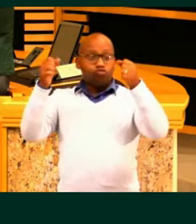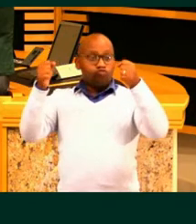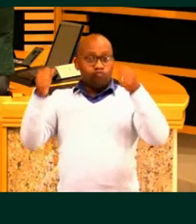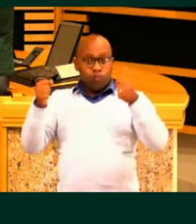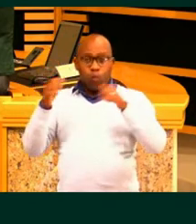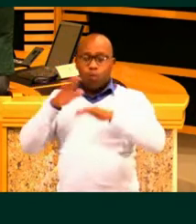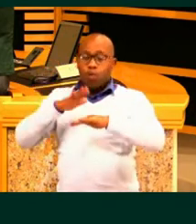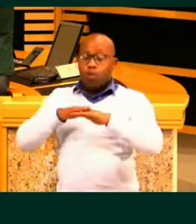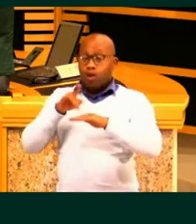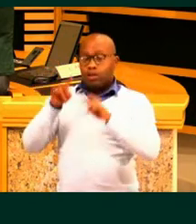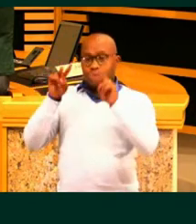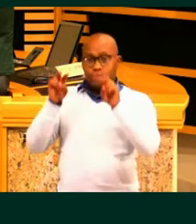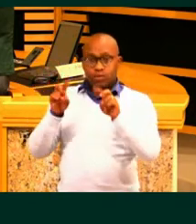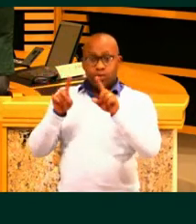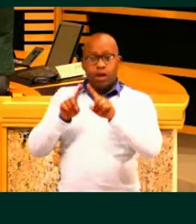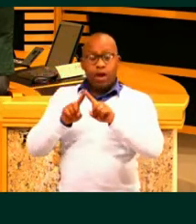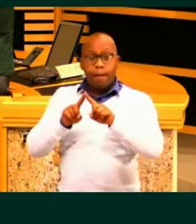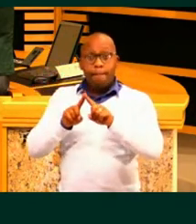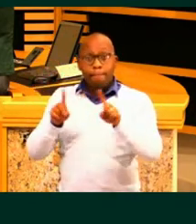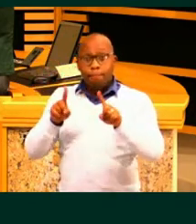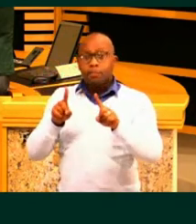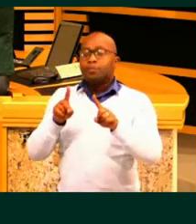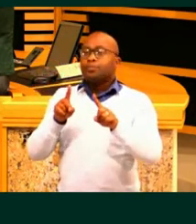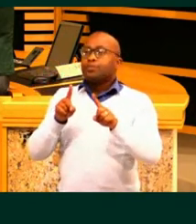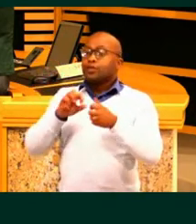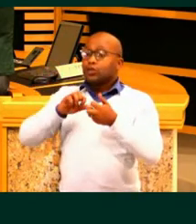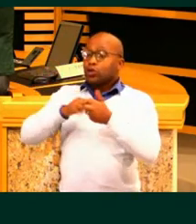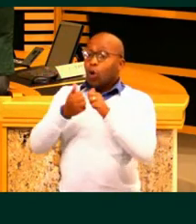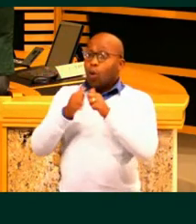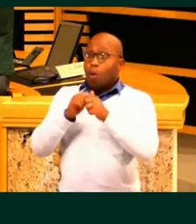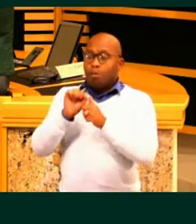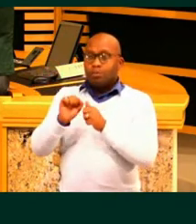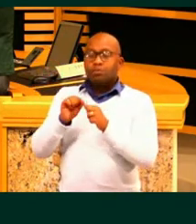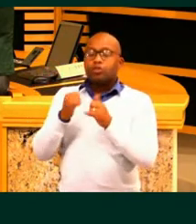government but the crisis is bigger than